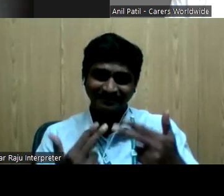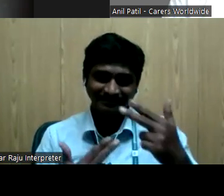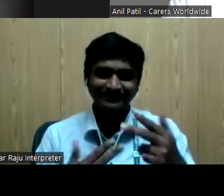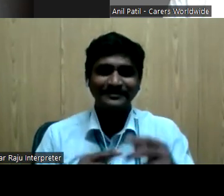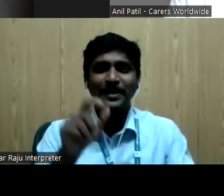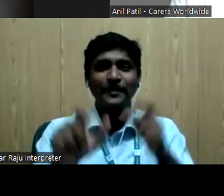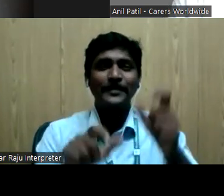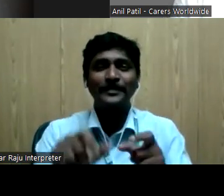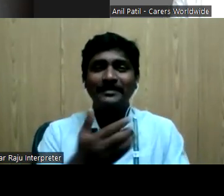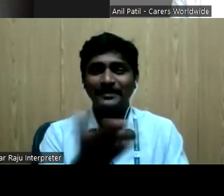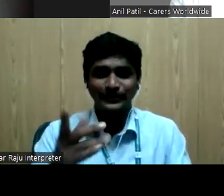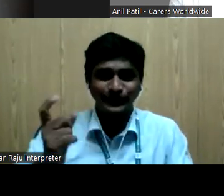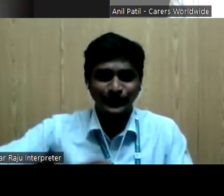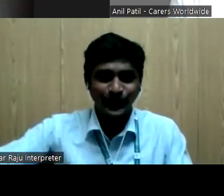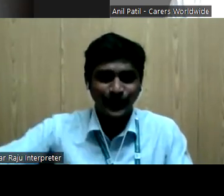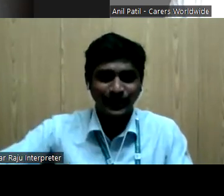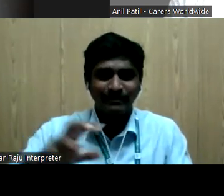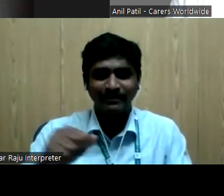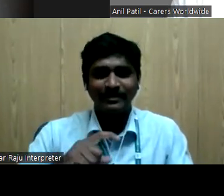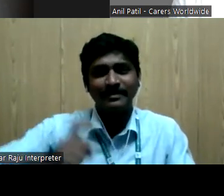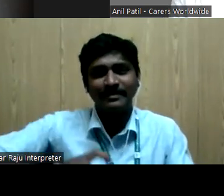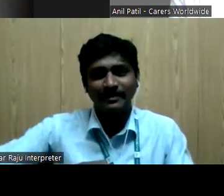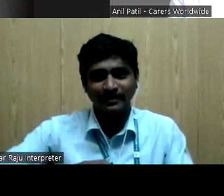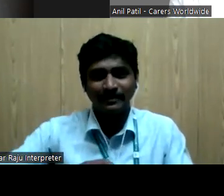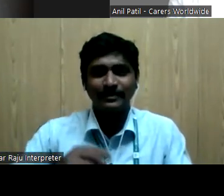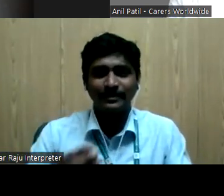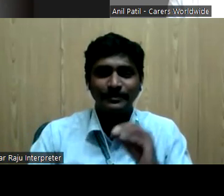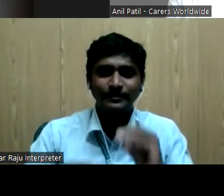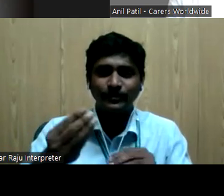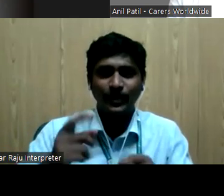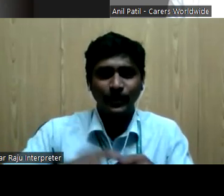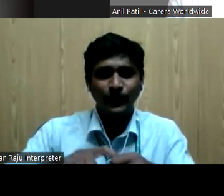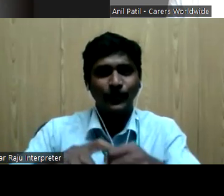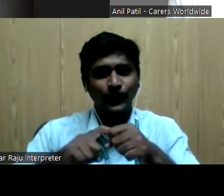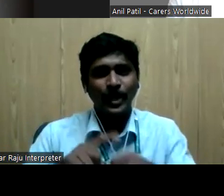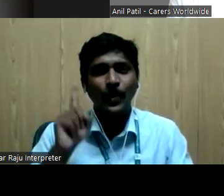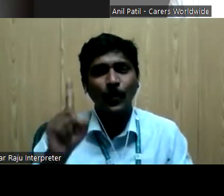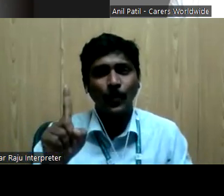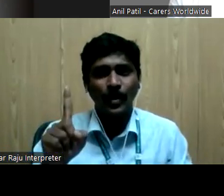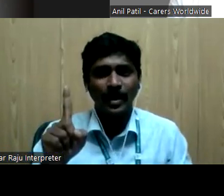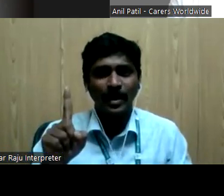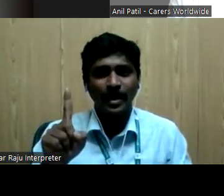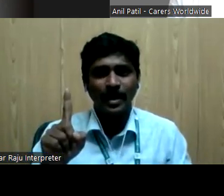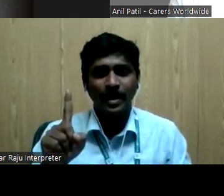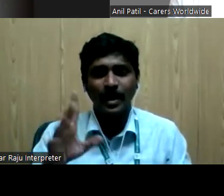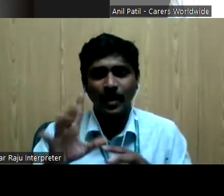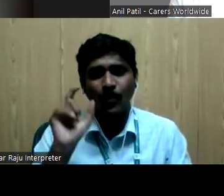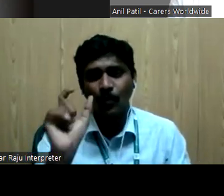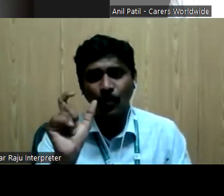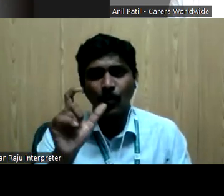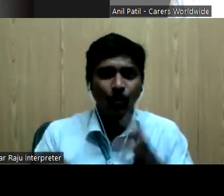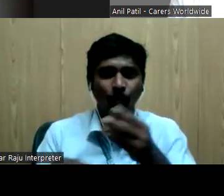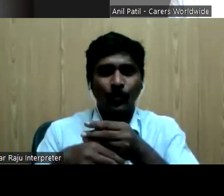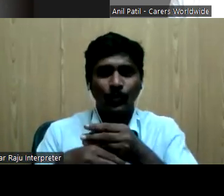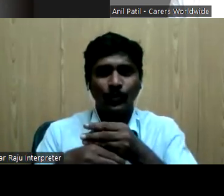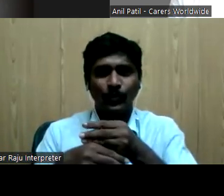that we take those questions. While we get the questions, probably just one word from each panelist on our